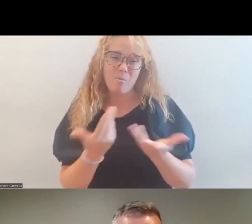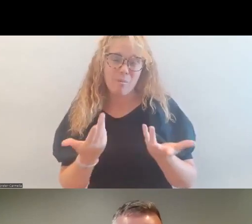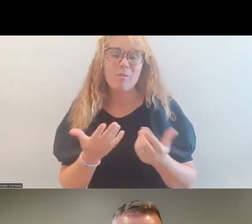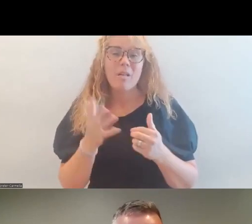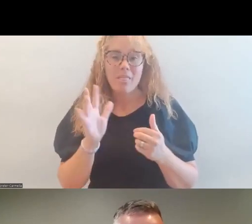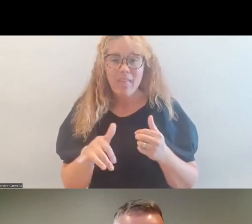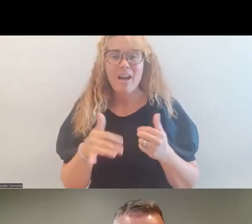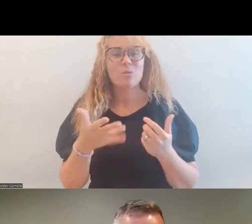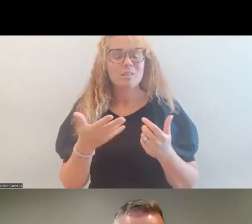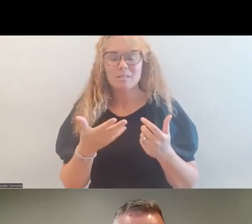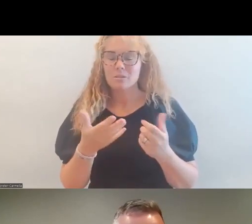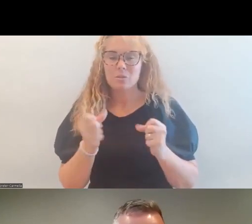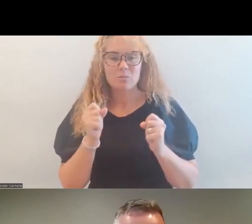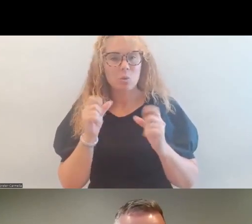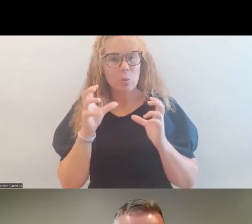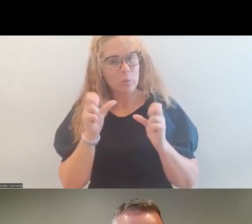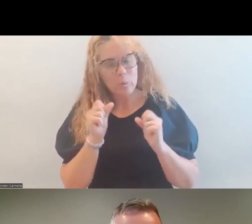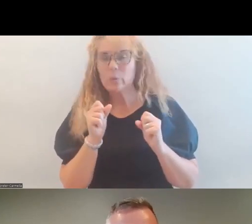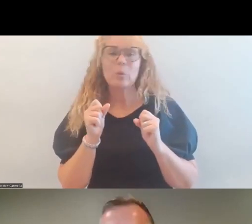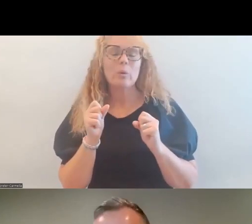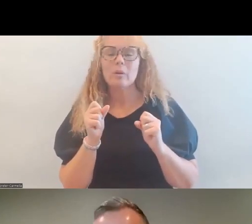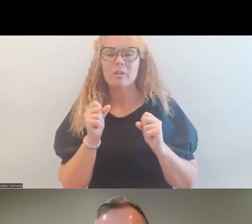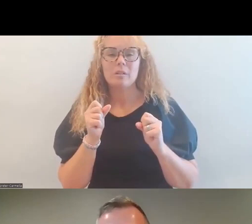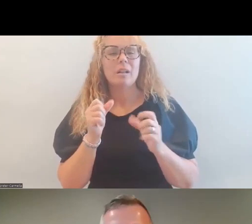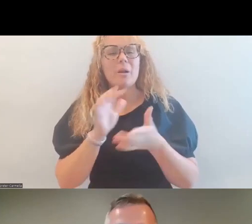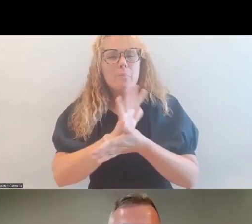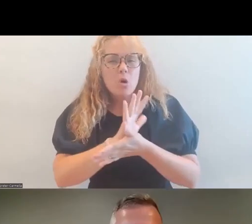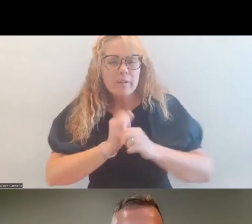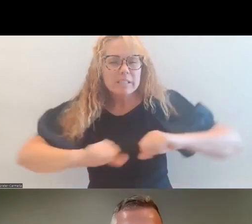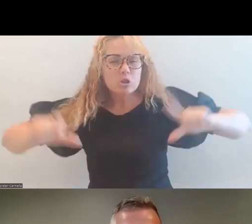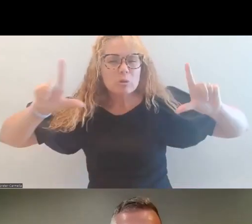that was incredibly uplifting and affirmative. There was a movie screening